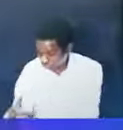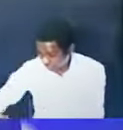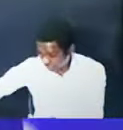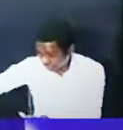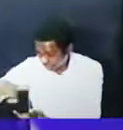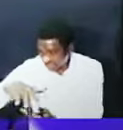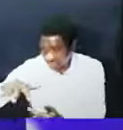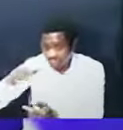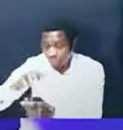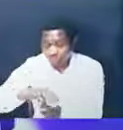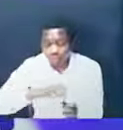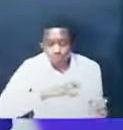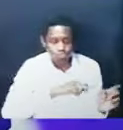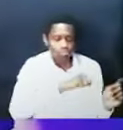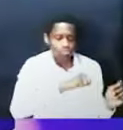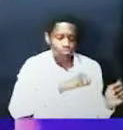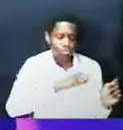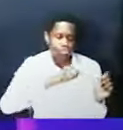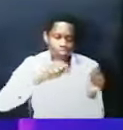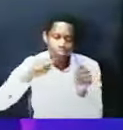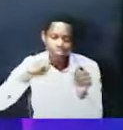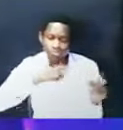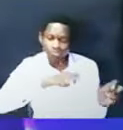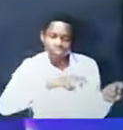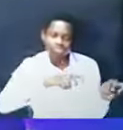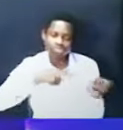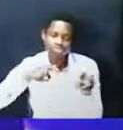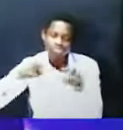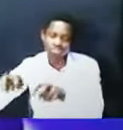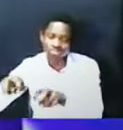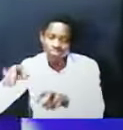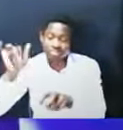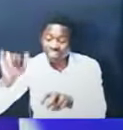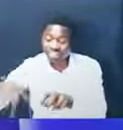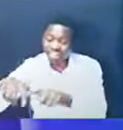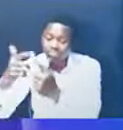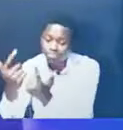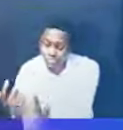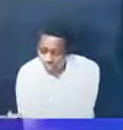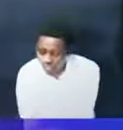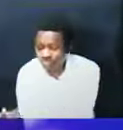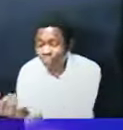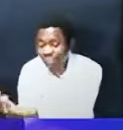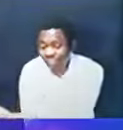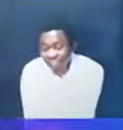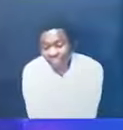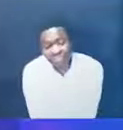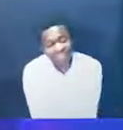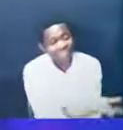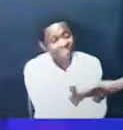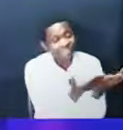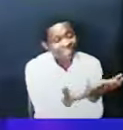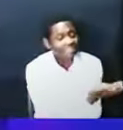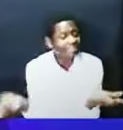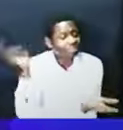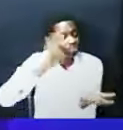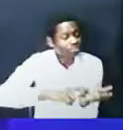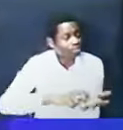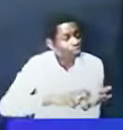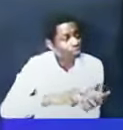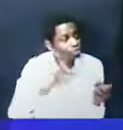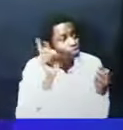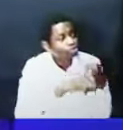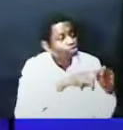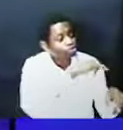Jerusalem, who sent the fact of the resurrection to the nations. Kwasem ne se